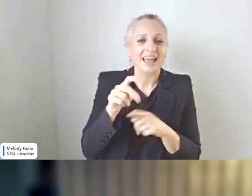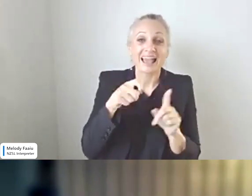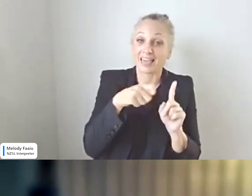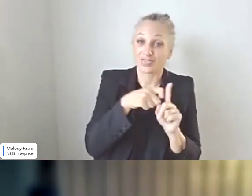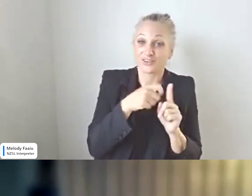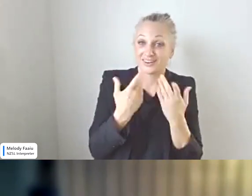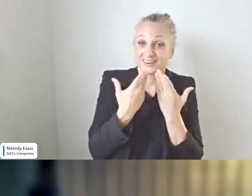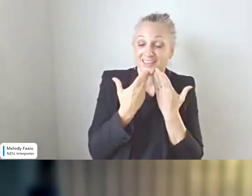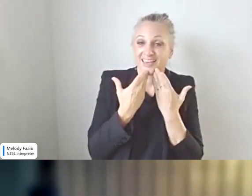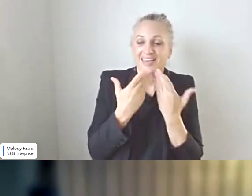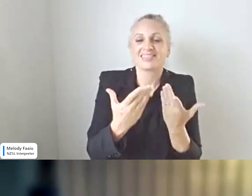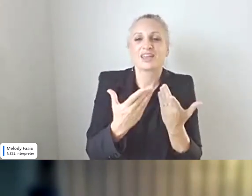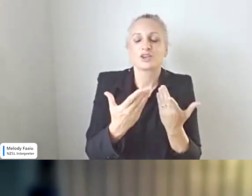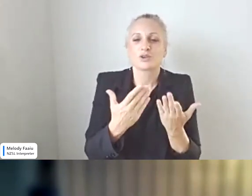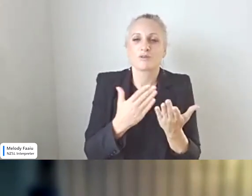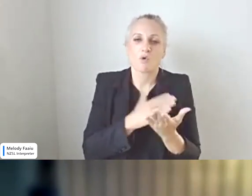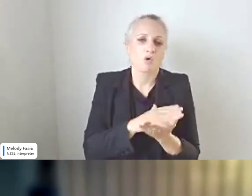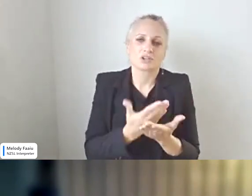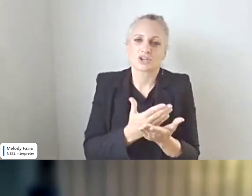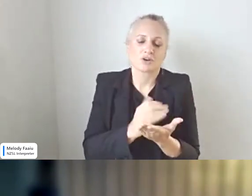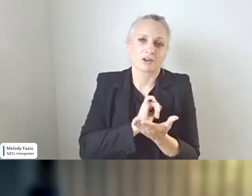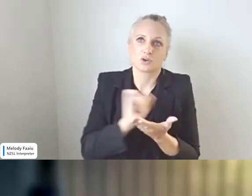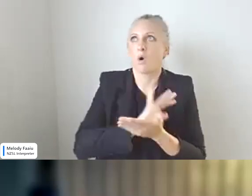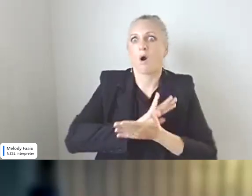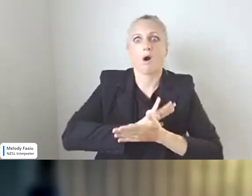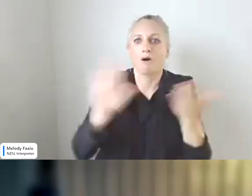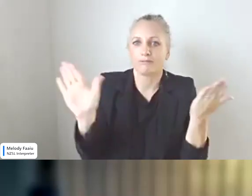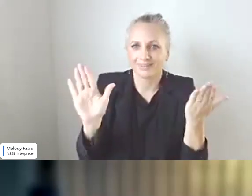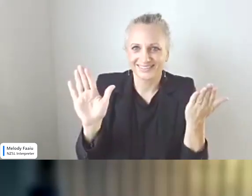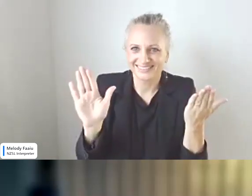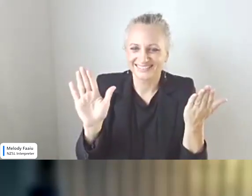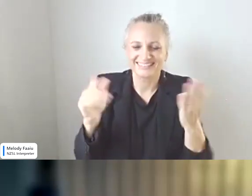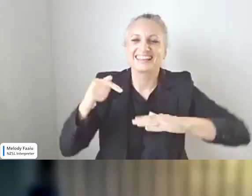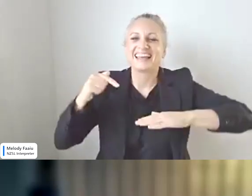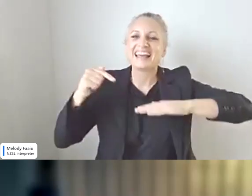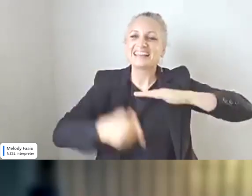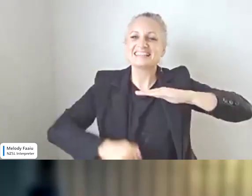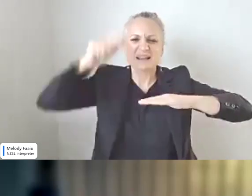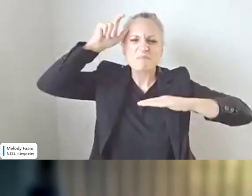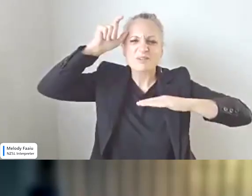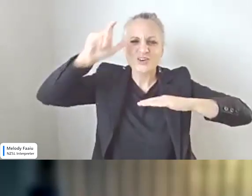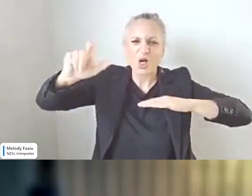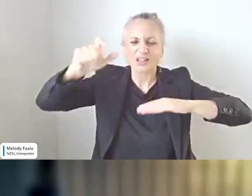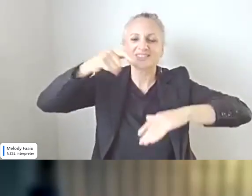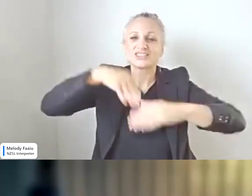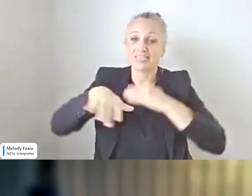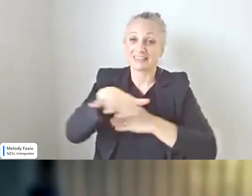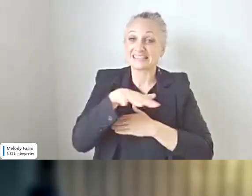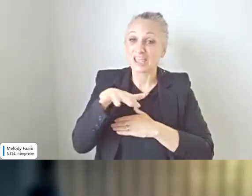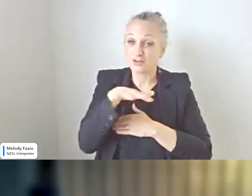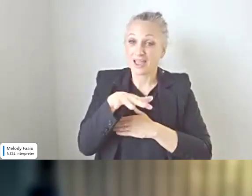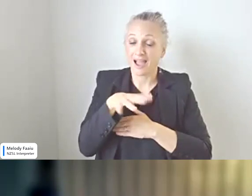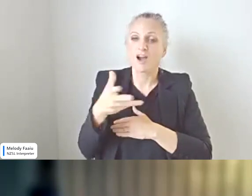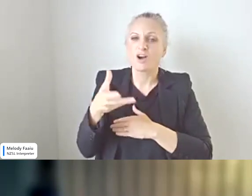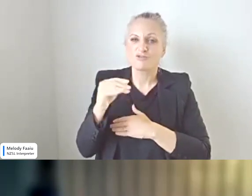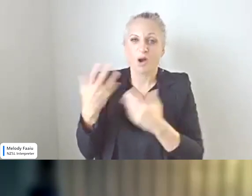sharing your really obvious huge depth of knowledge in this area that from a technical level I can't